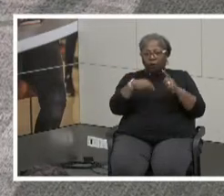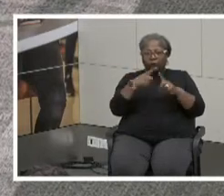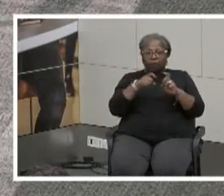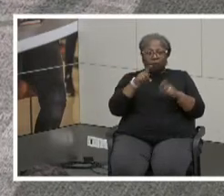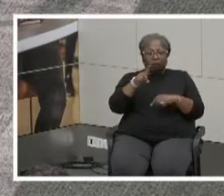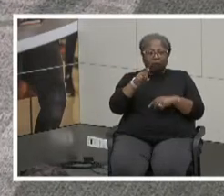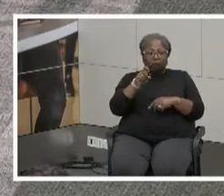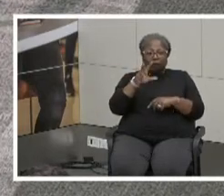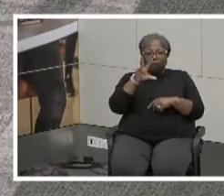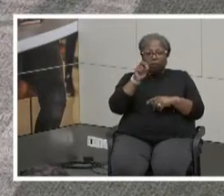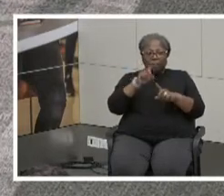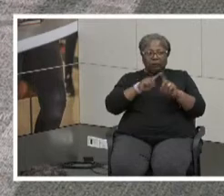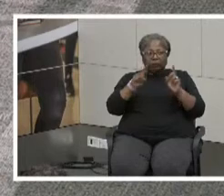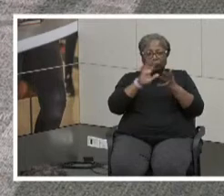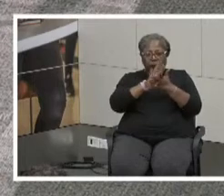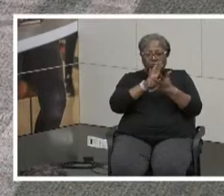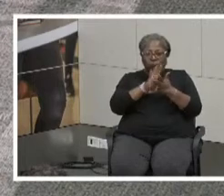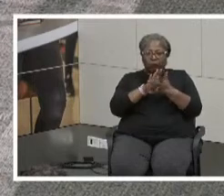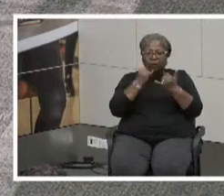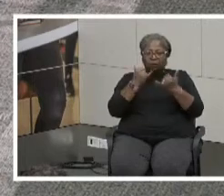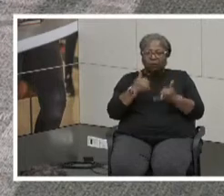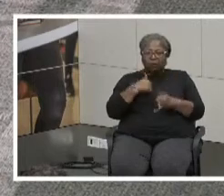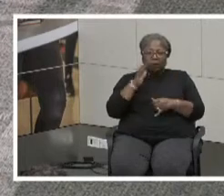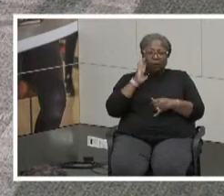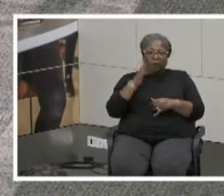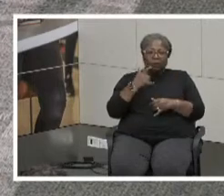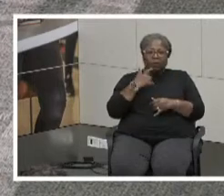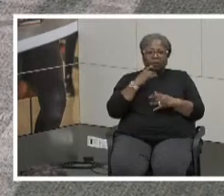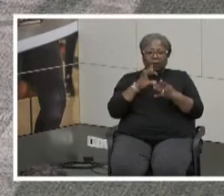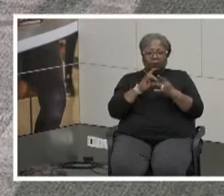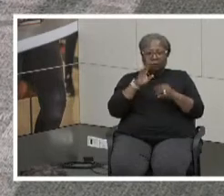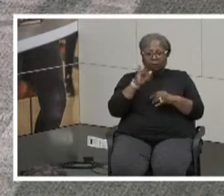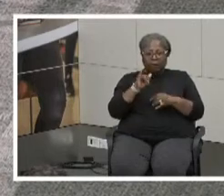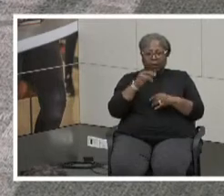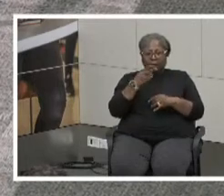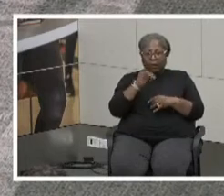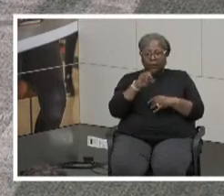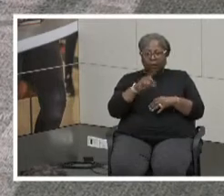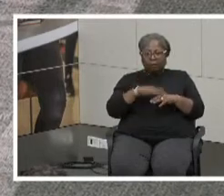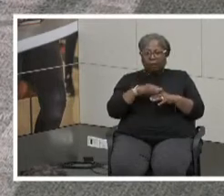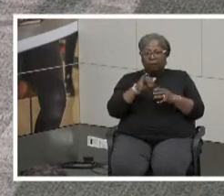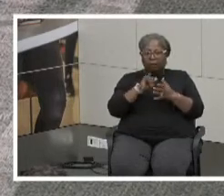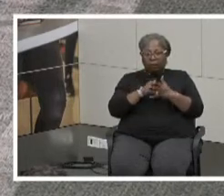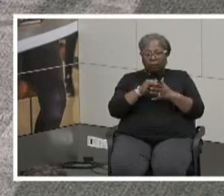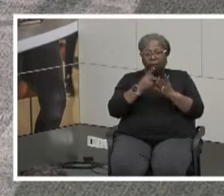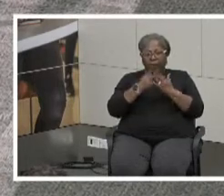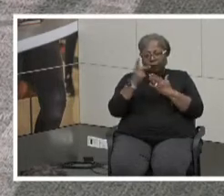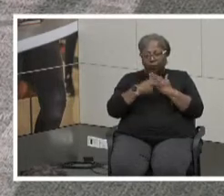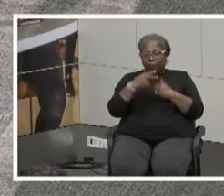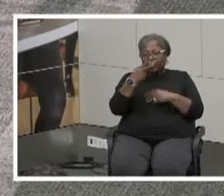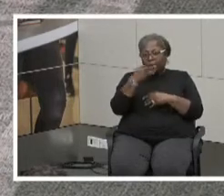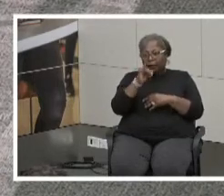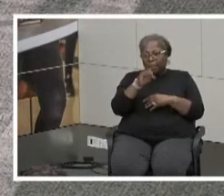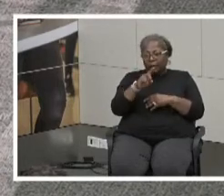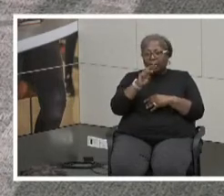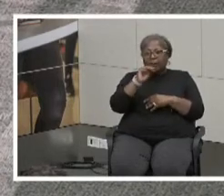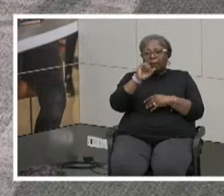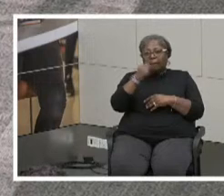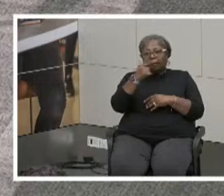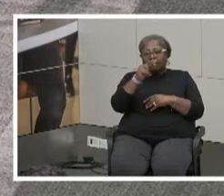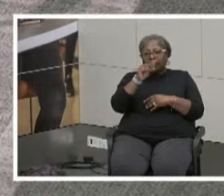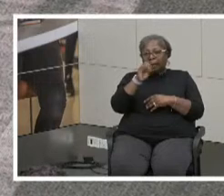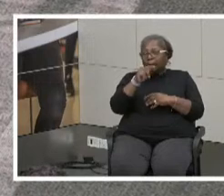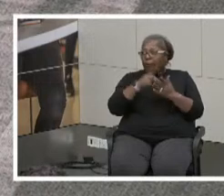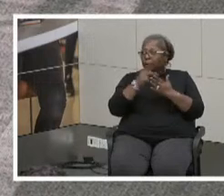130 different schools now I will cite statements made by HISD on magnet programs HISD magnet program